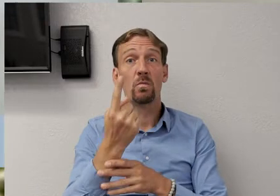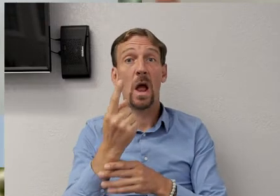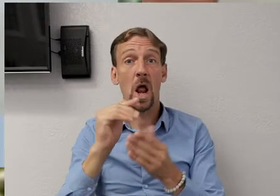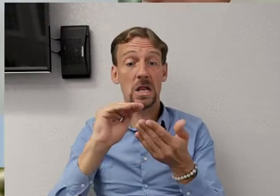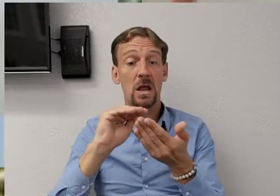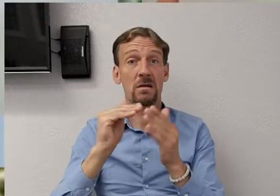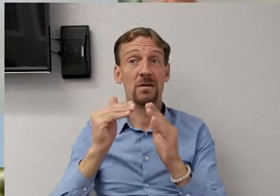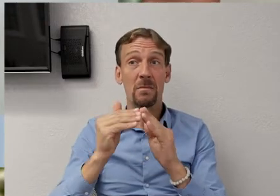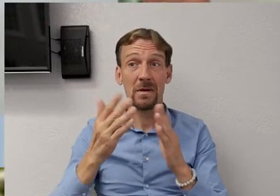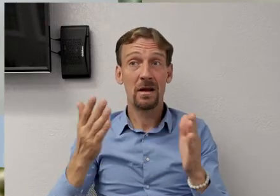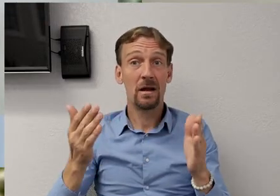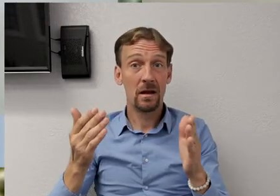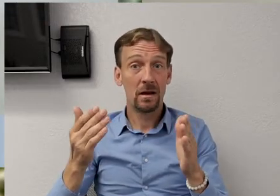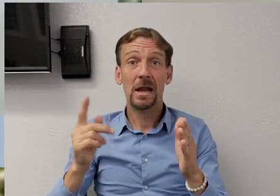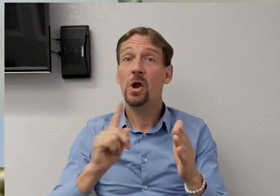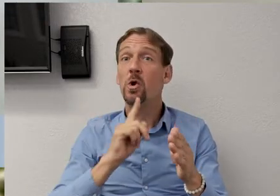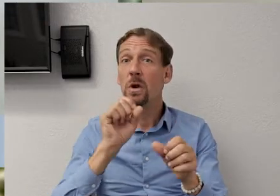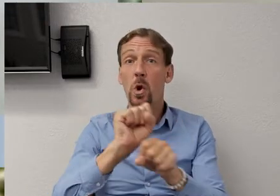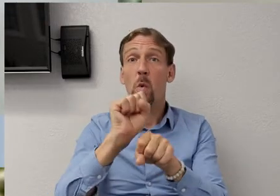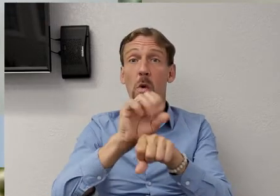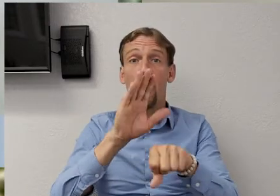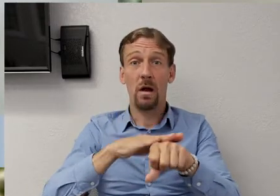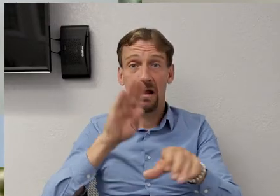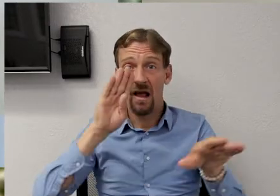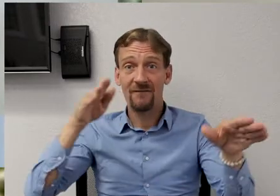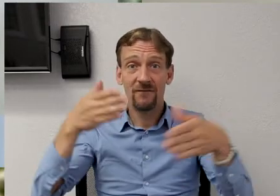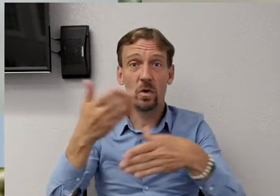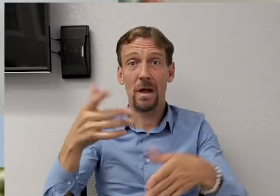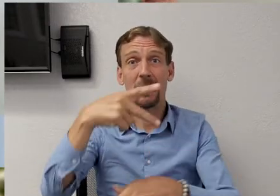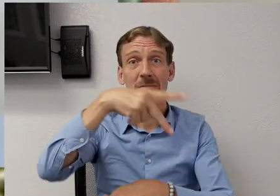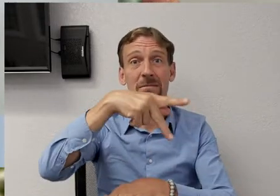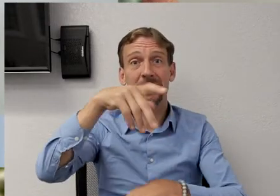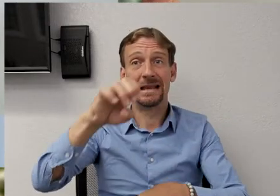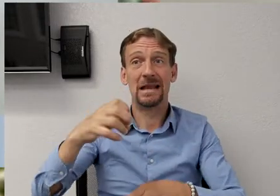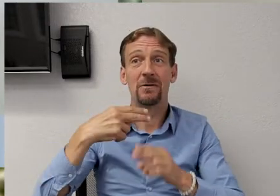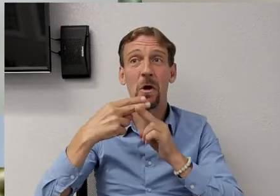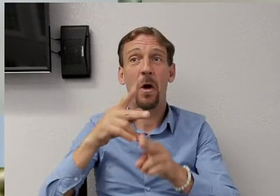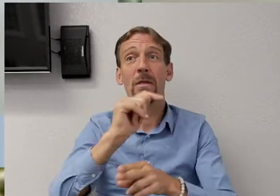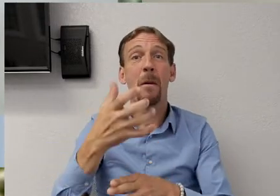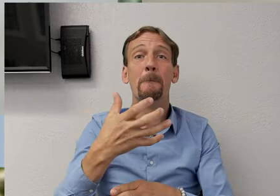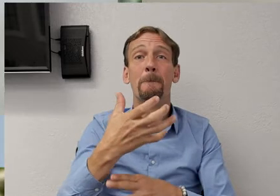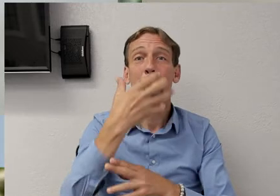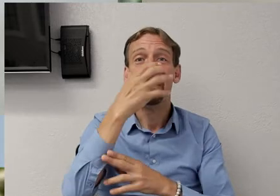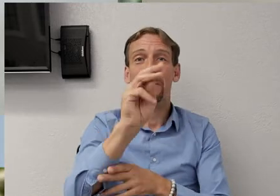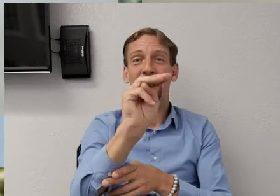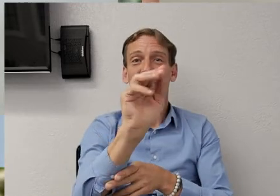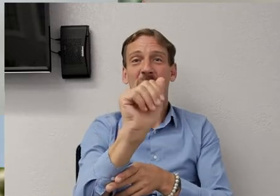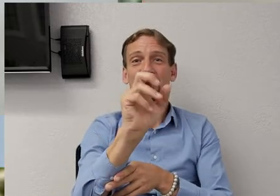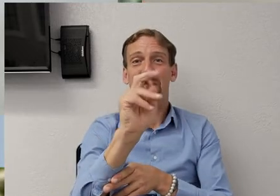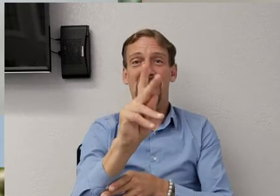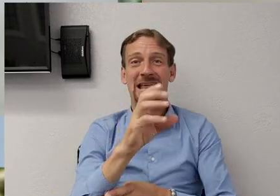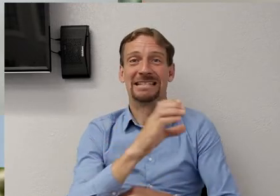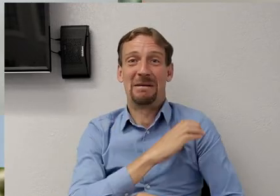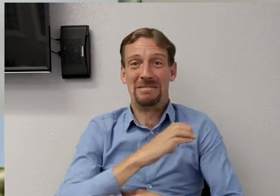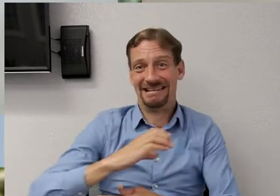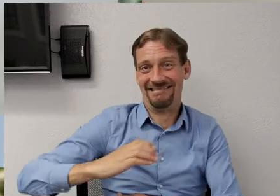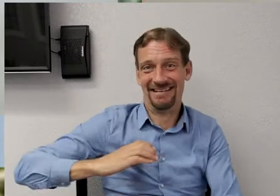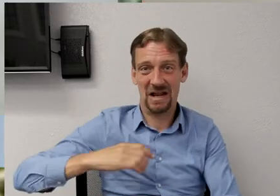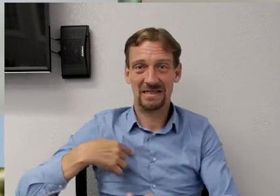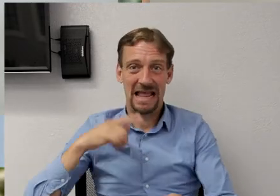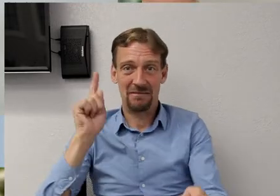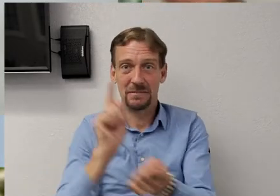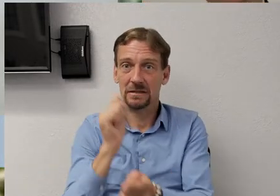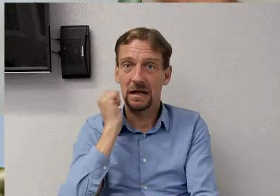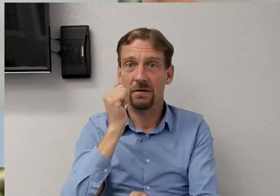subcommittee that just works on PPE. Mm-hmm. And we call them the mask committee, but they literally meet every single day at 1 o'clock